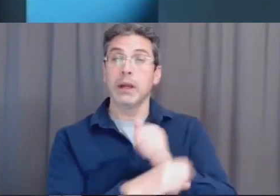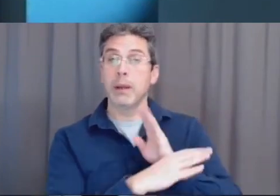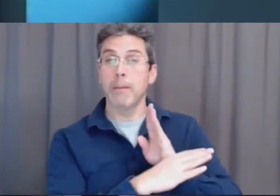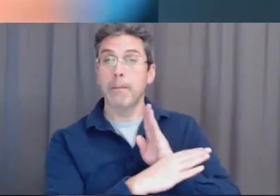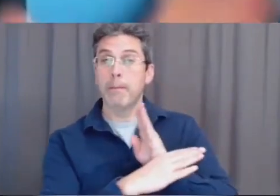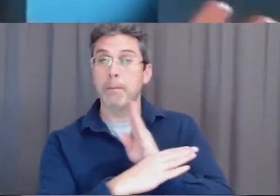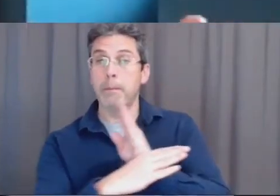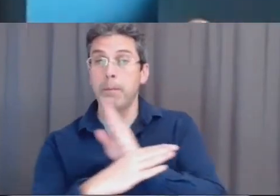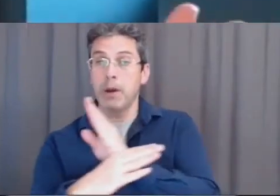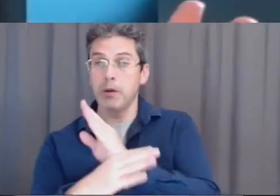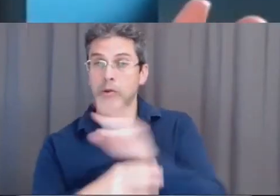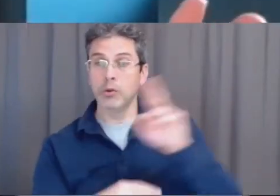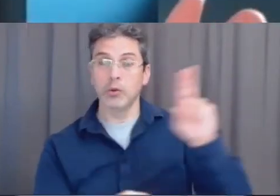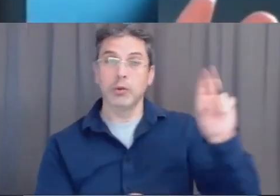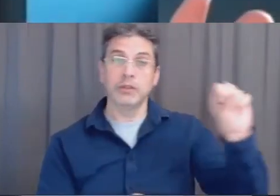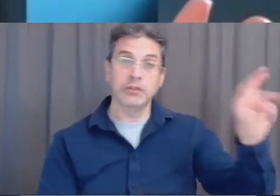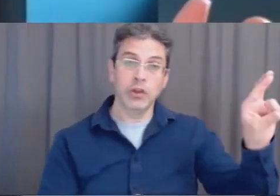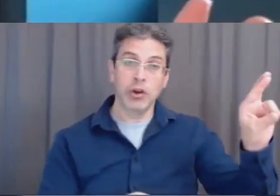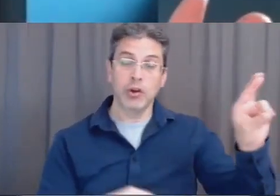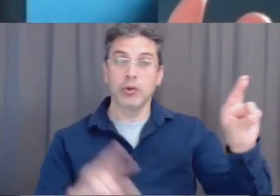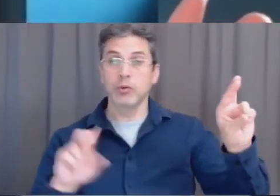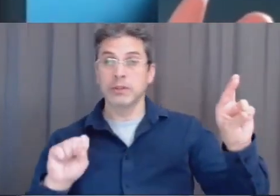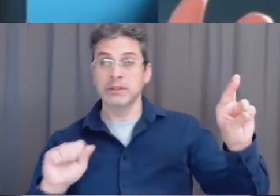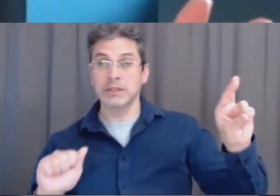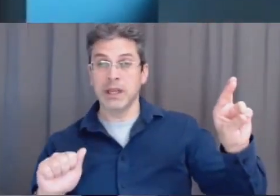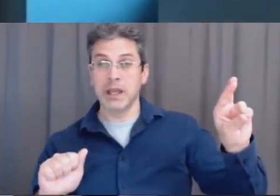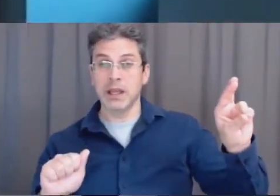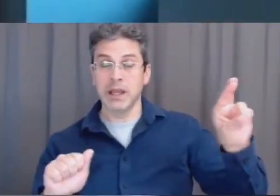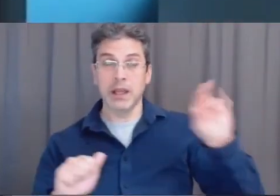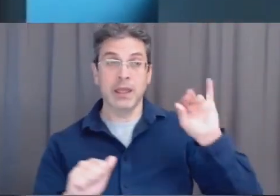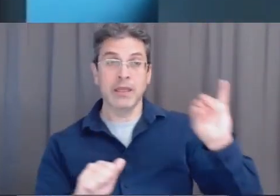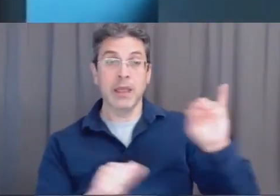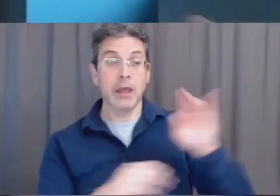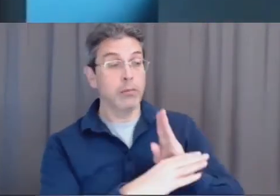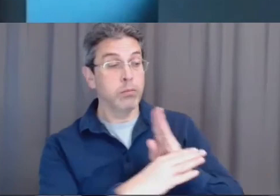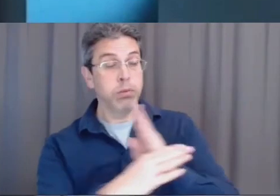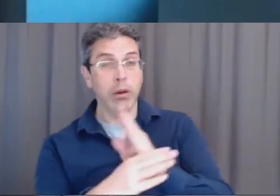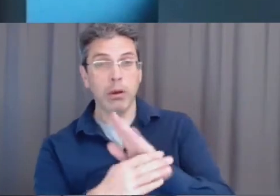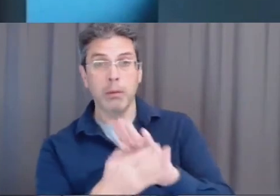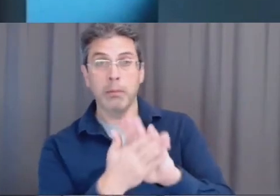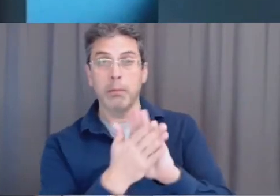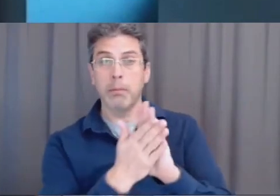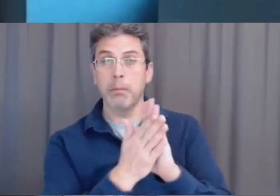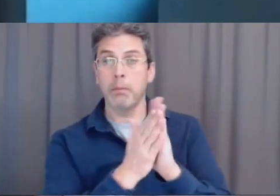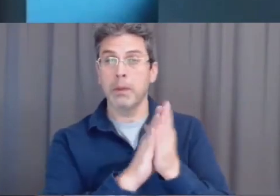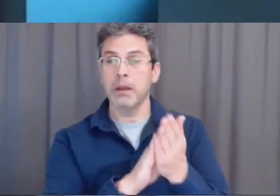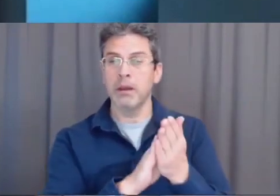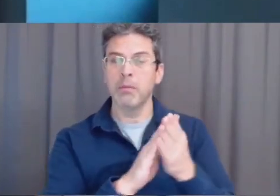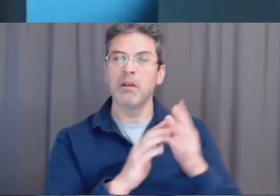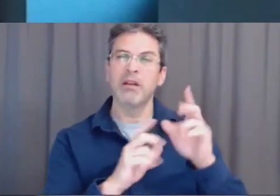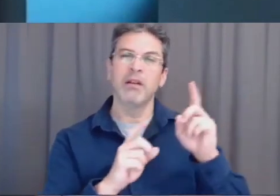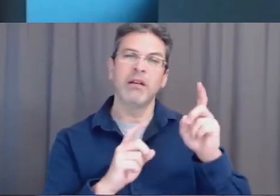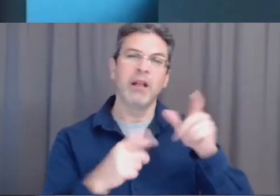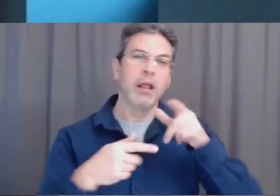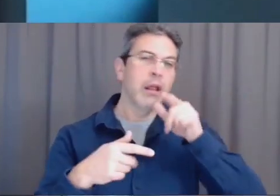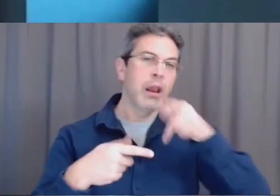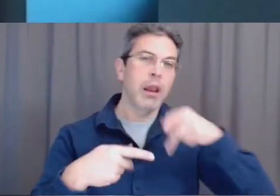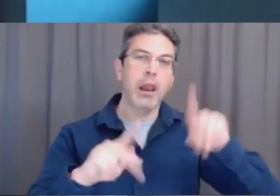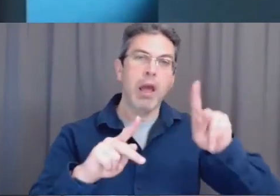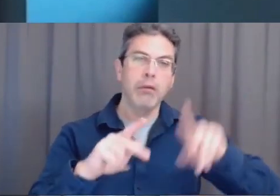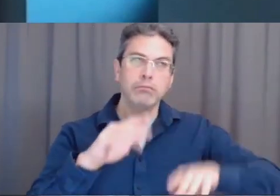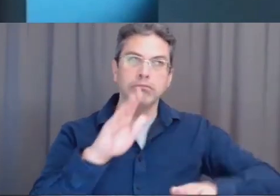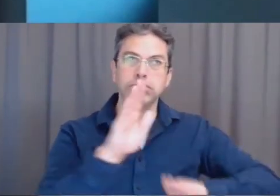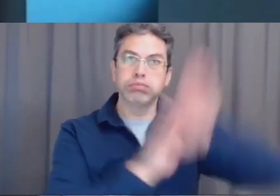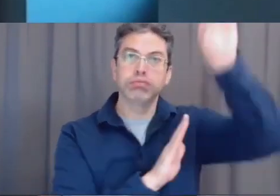and incidents from escalating between the United States and the USSR don't really exist in the relationship between the US